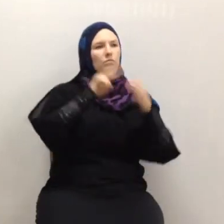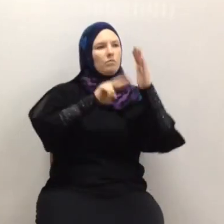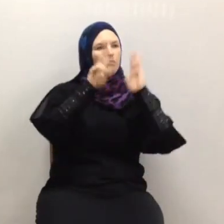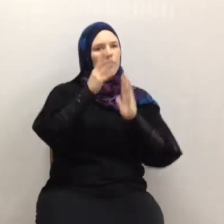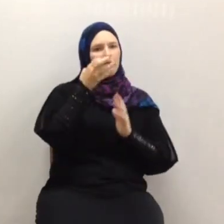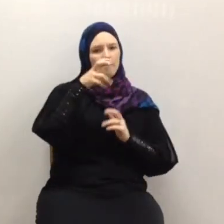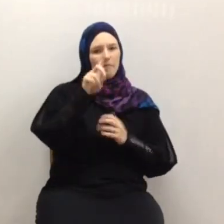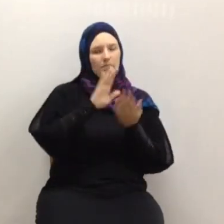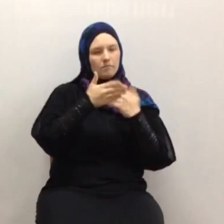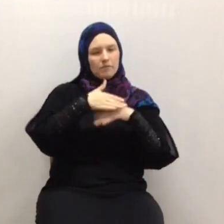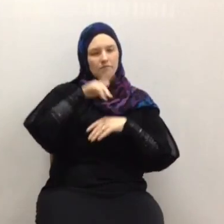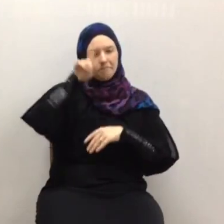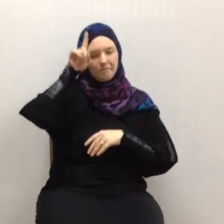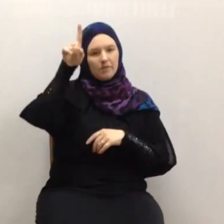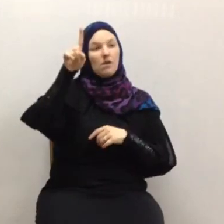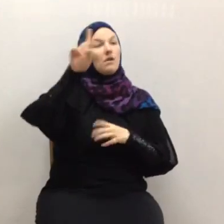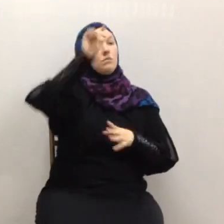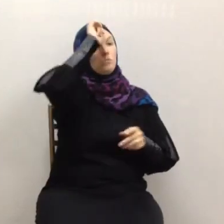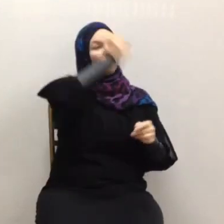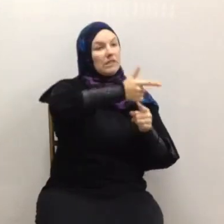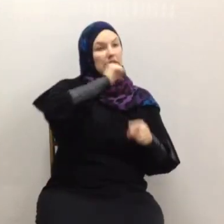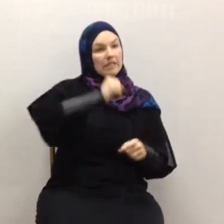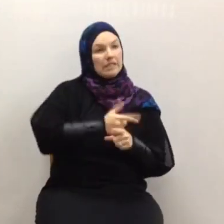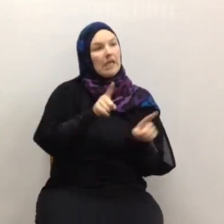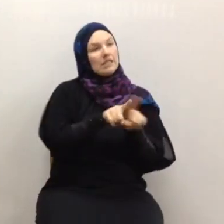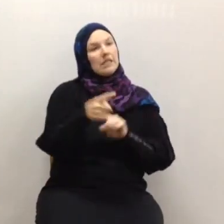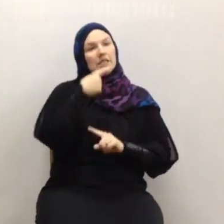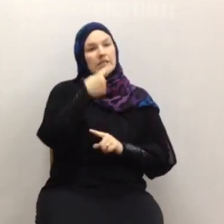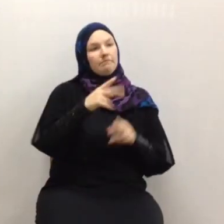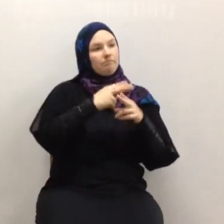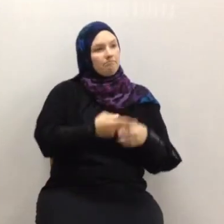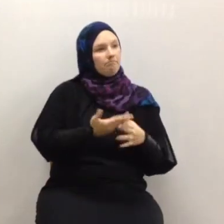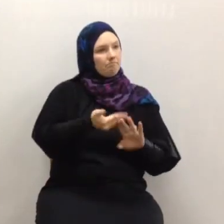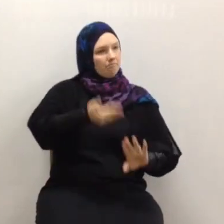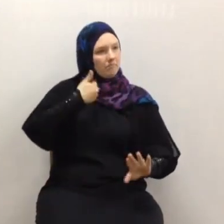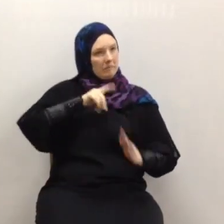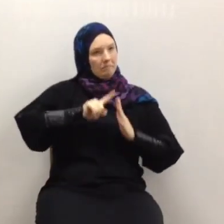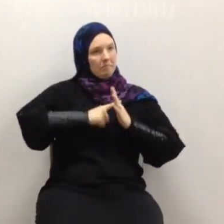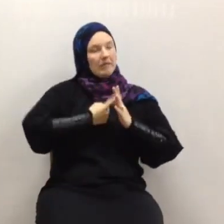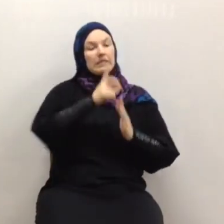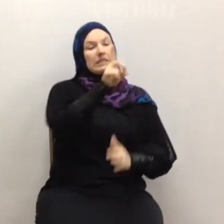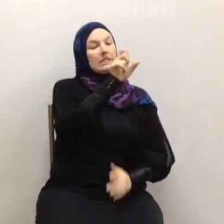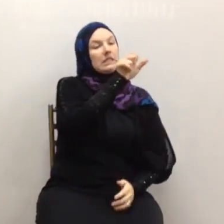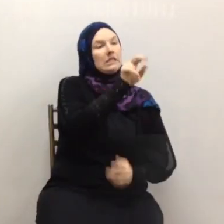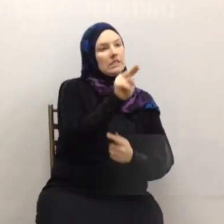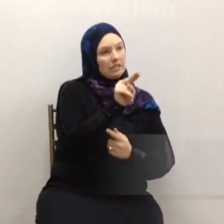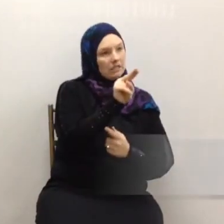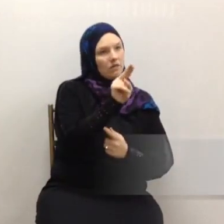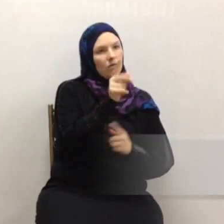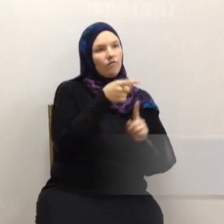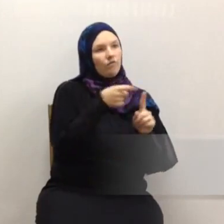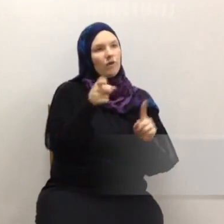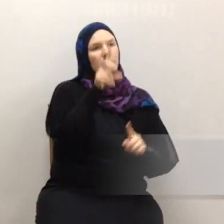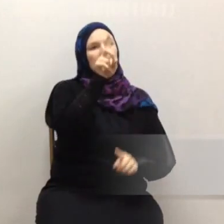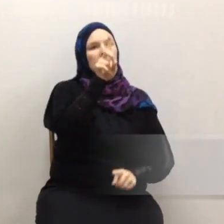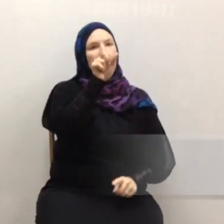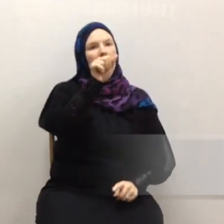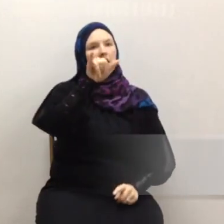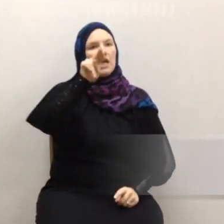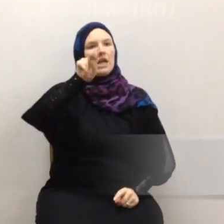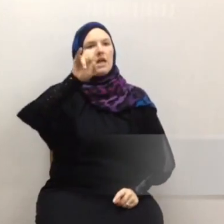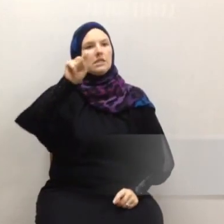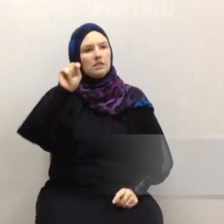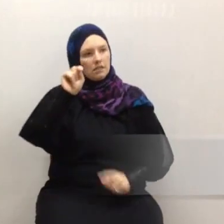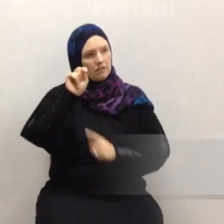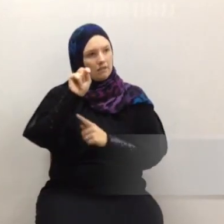said in the beginning, deen comes from dayana, to loan somebody something.